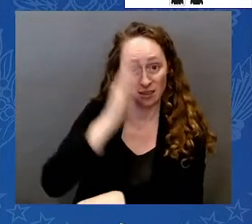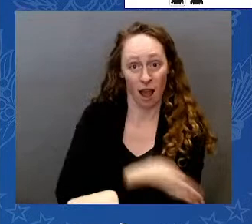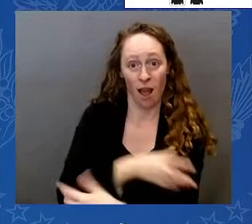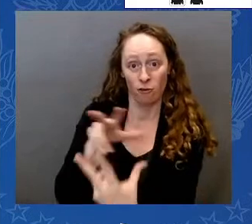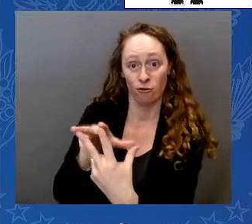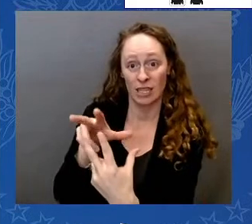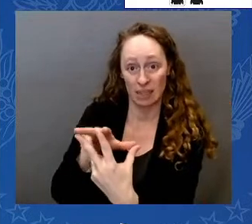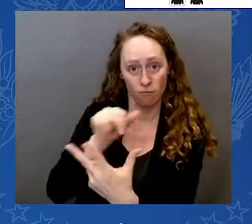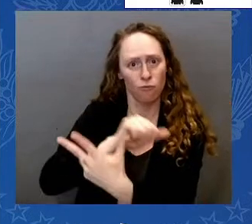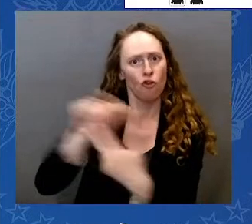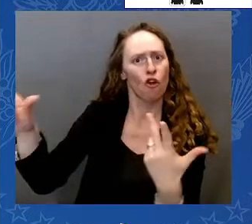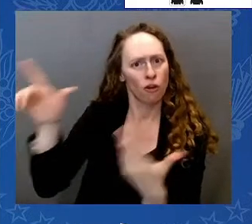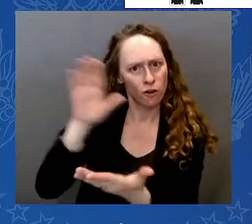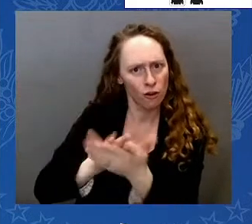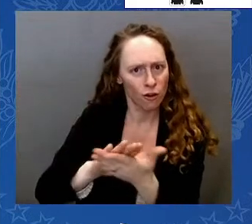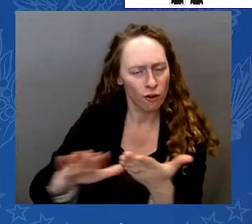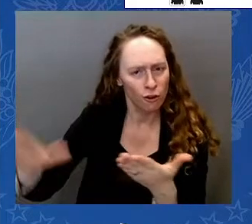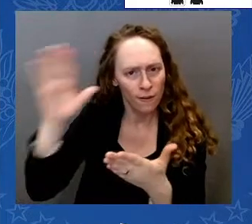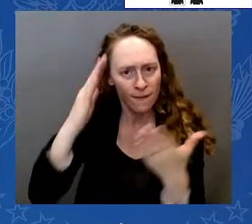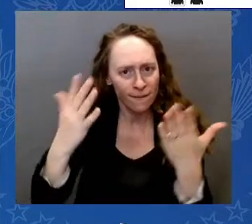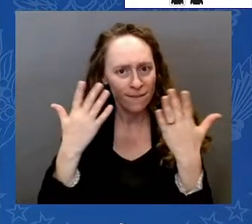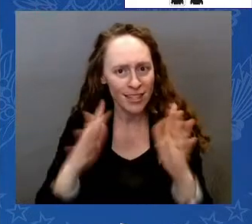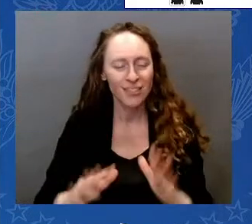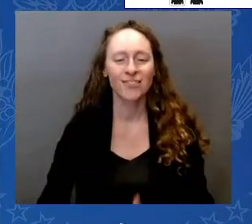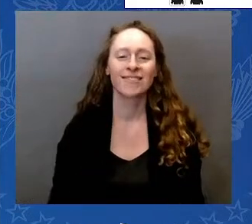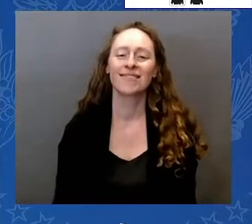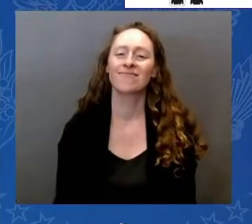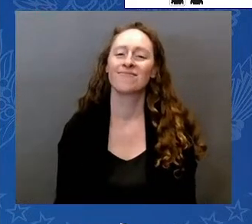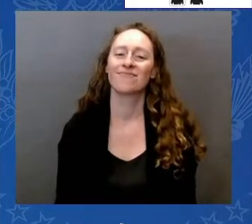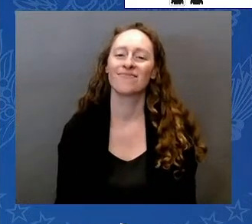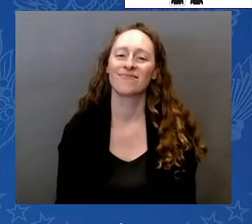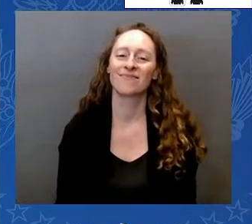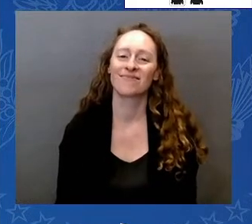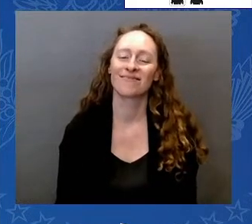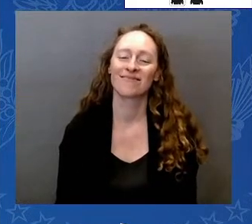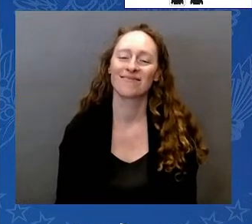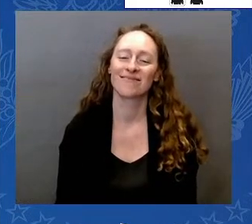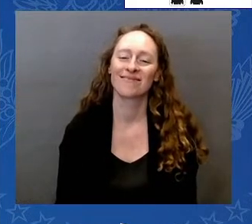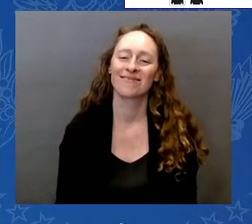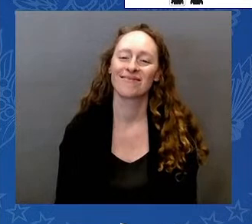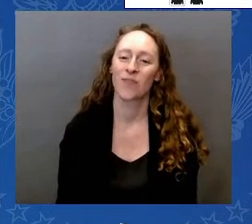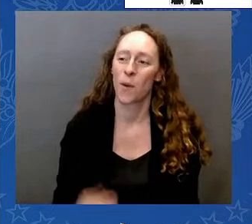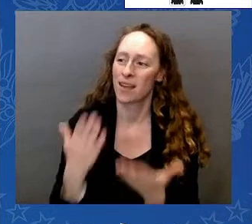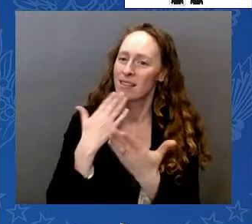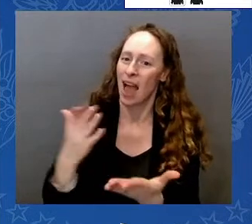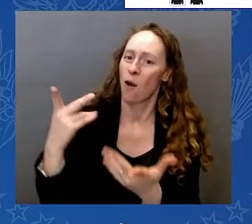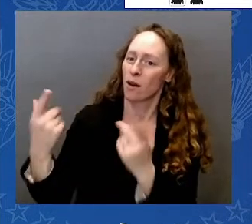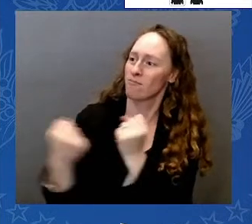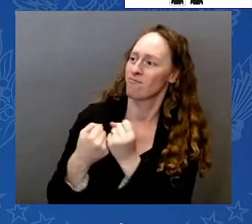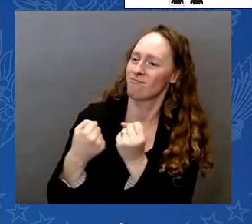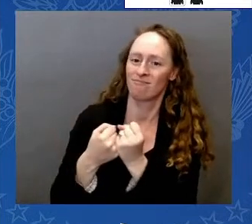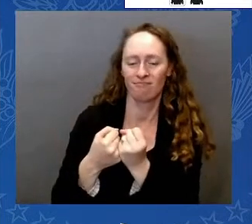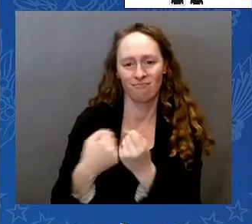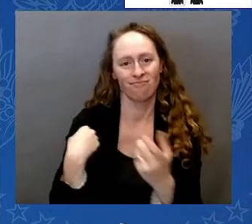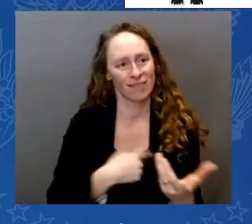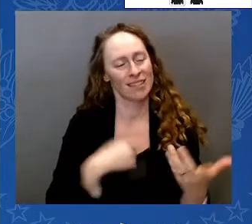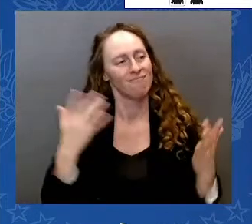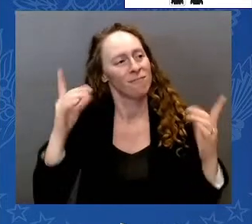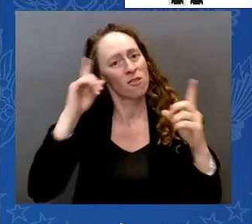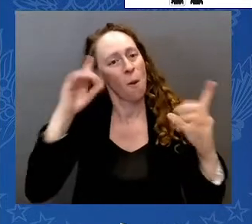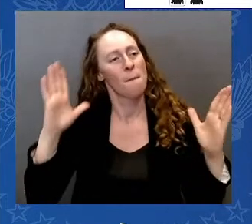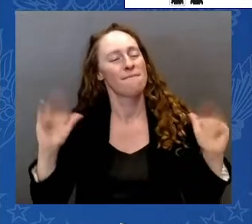this country again. Prostitute. On behalf of the 1,300 UAW members at Local